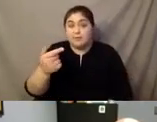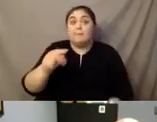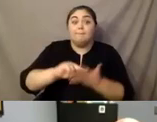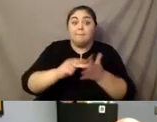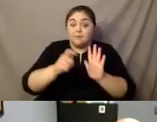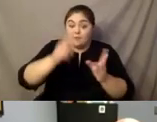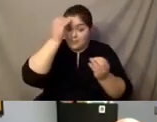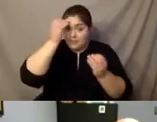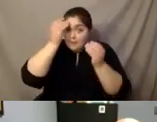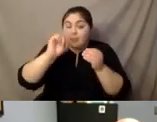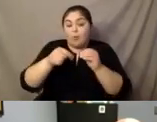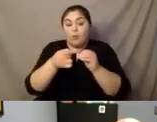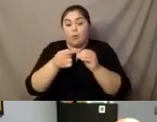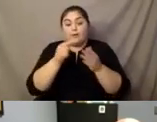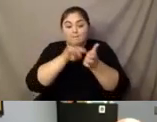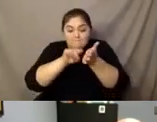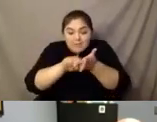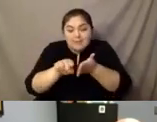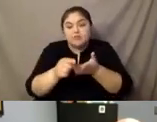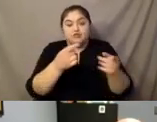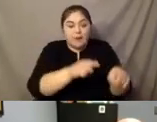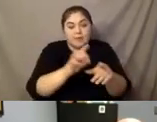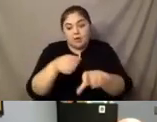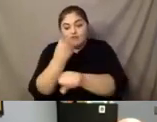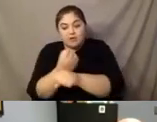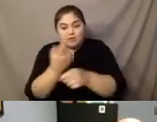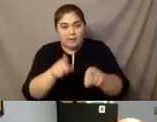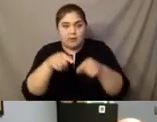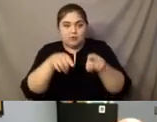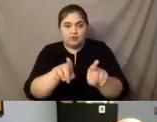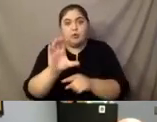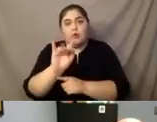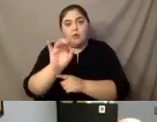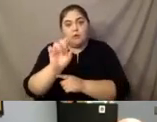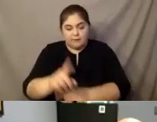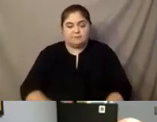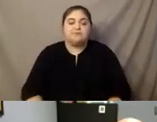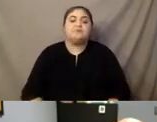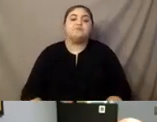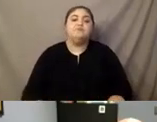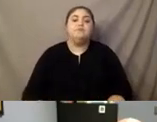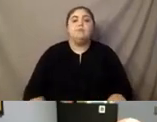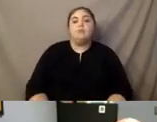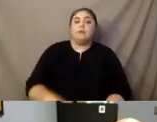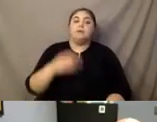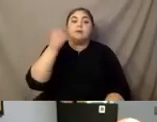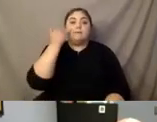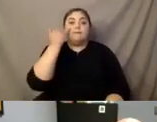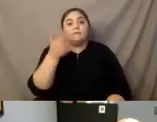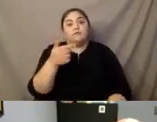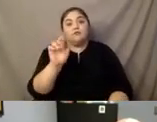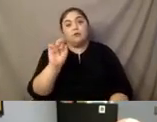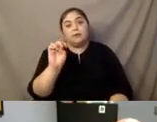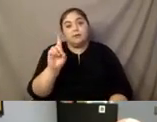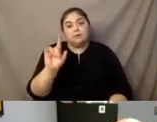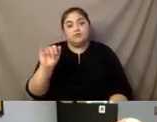when investigations and arrests are happening during COVID. After grand jury, if they do find reasonable cause to believe, then there's